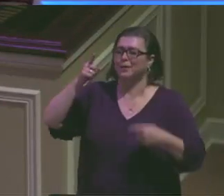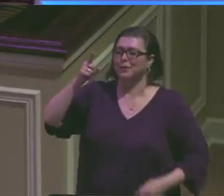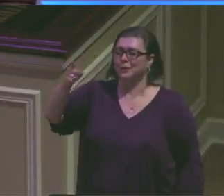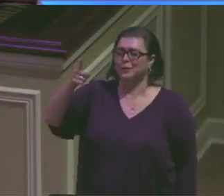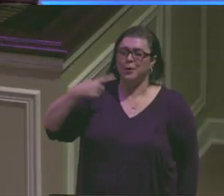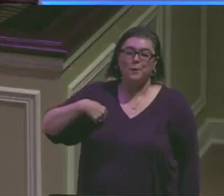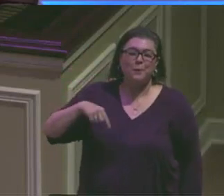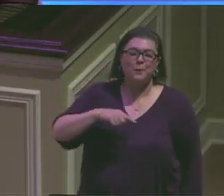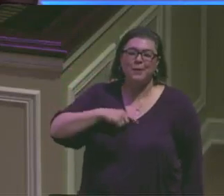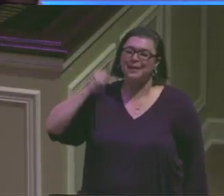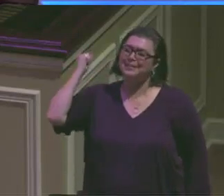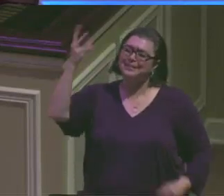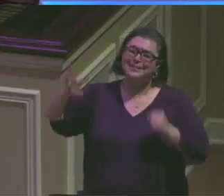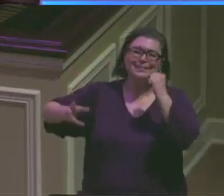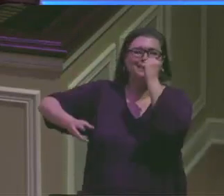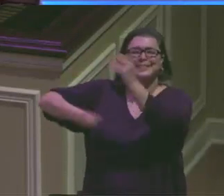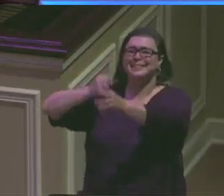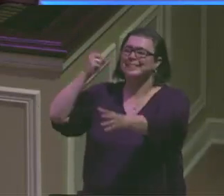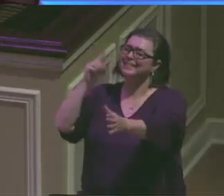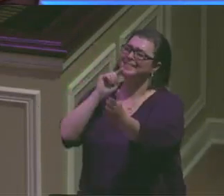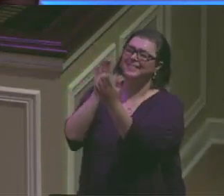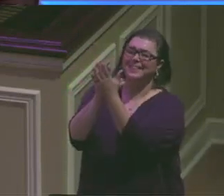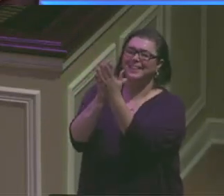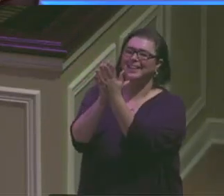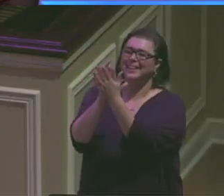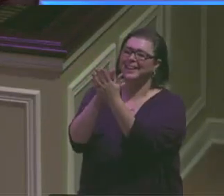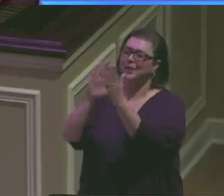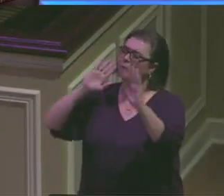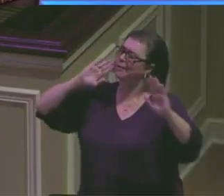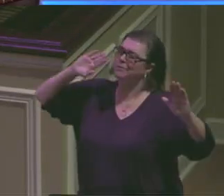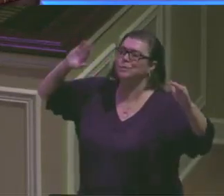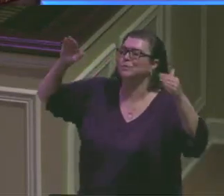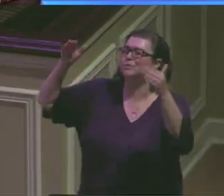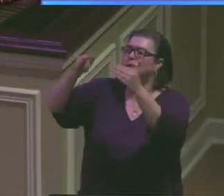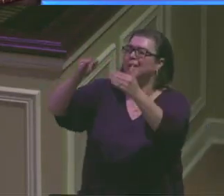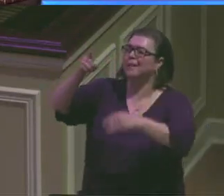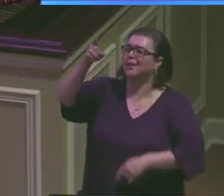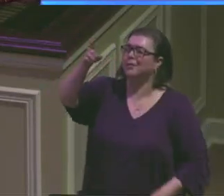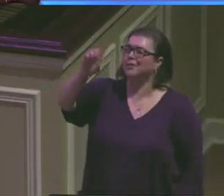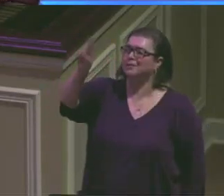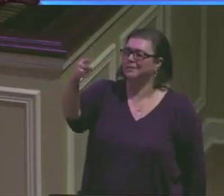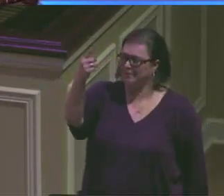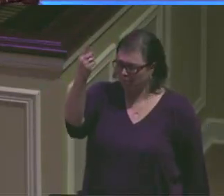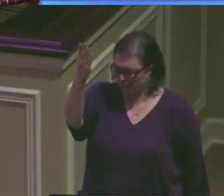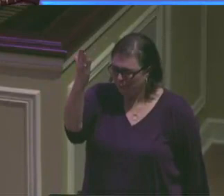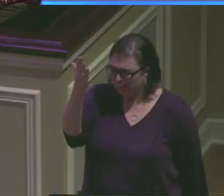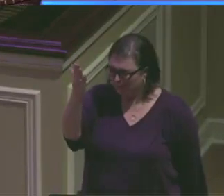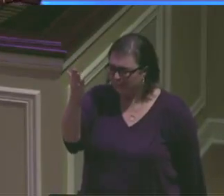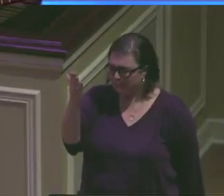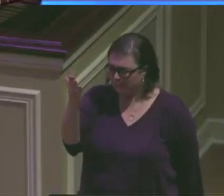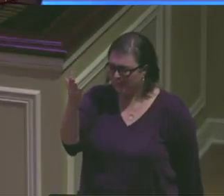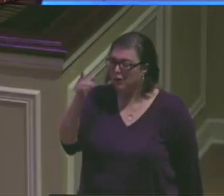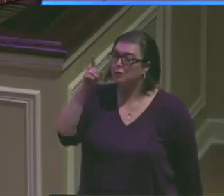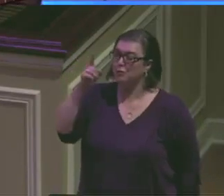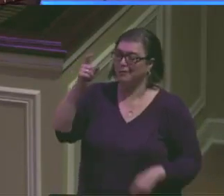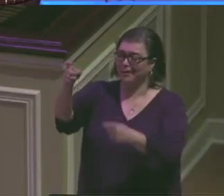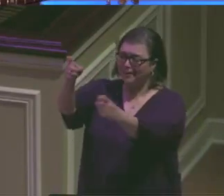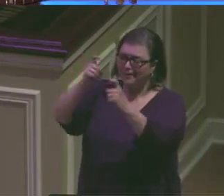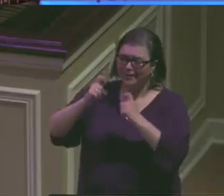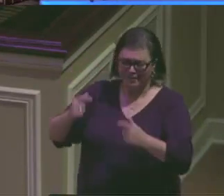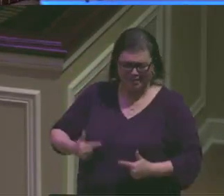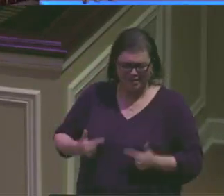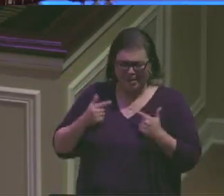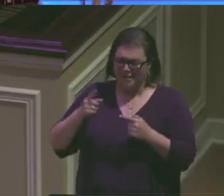and we sing to you. We fix our eyes on you, the giver of life, the giver